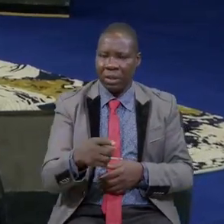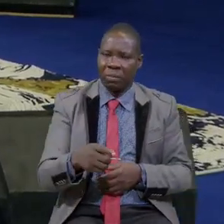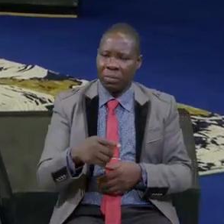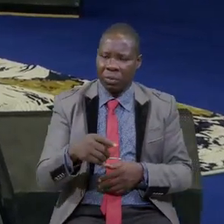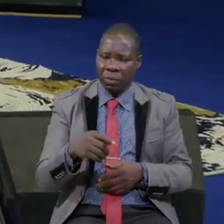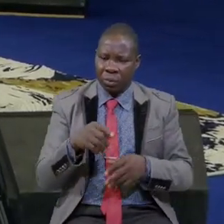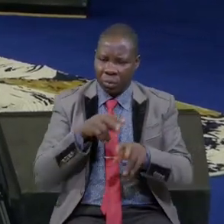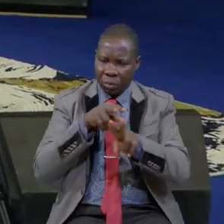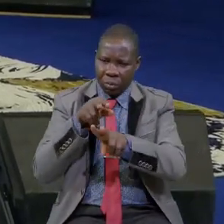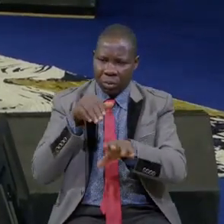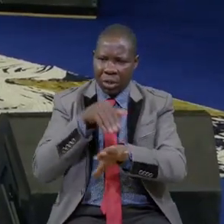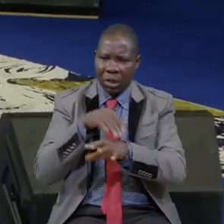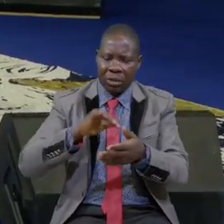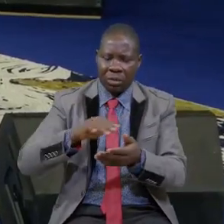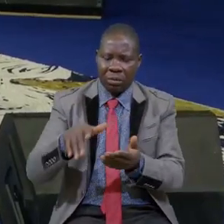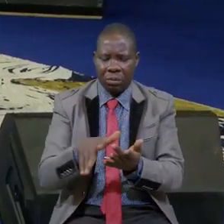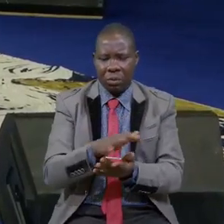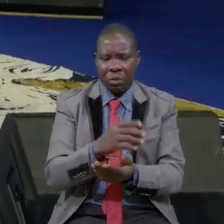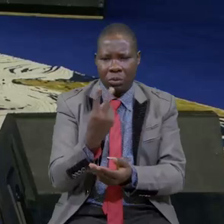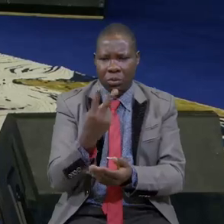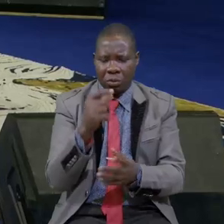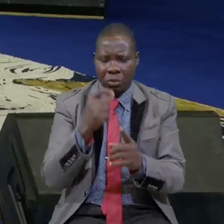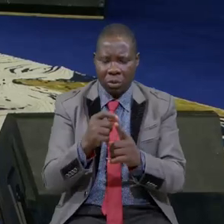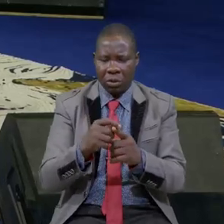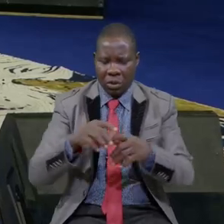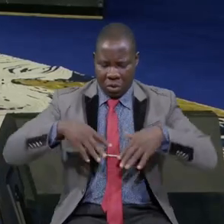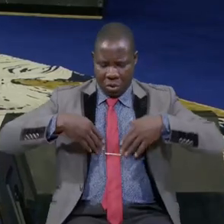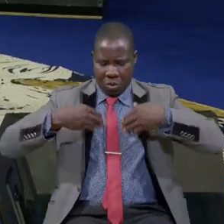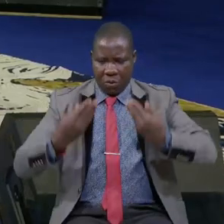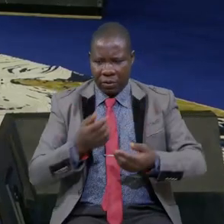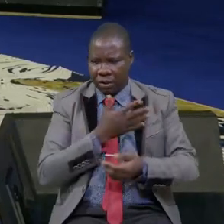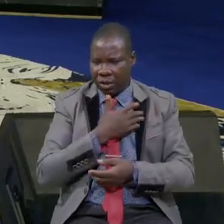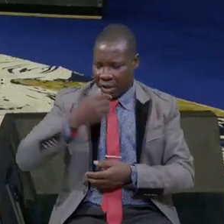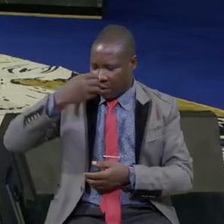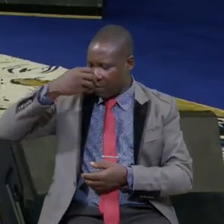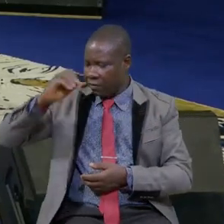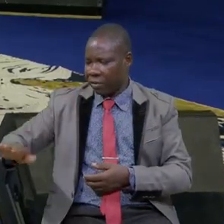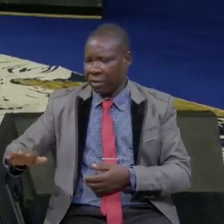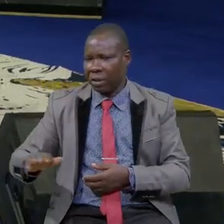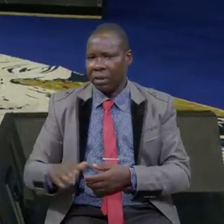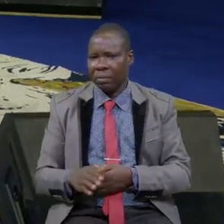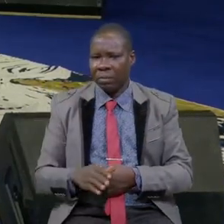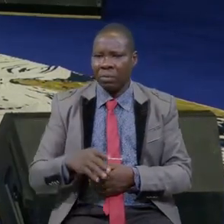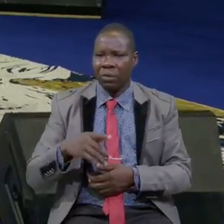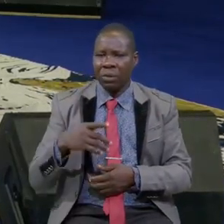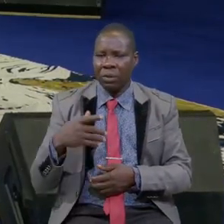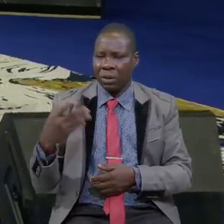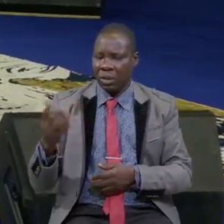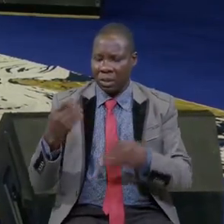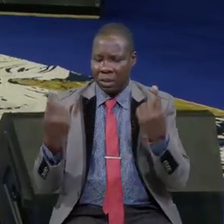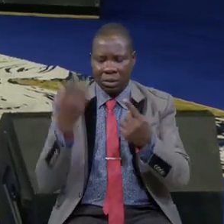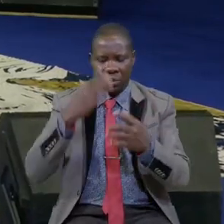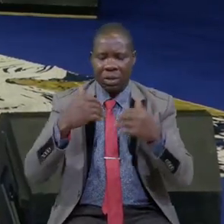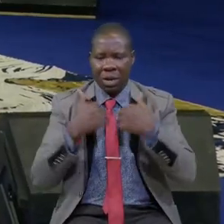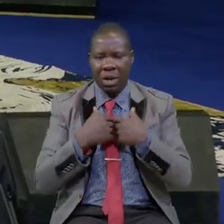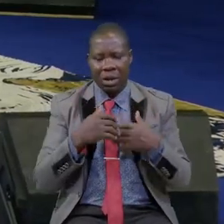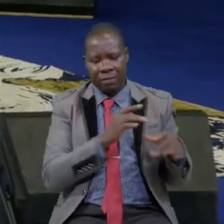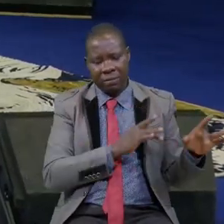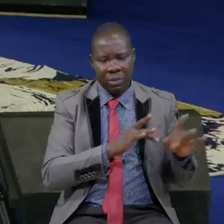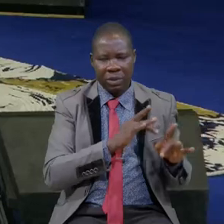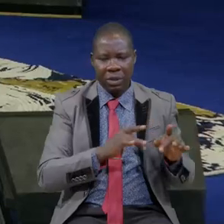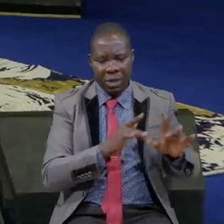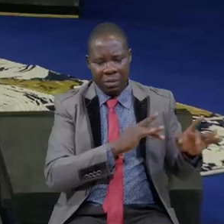together confesses and forsake it the sins Shall Have Mercy Mercy for